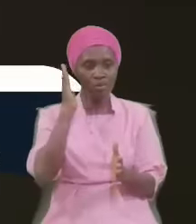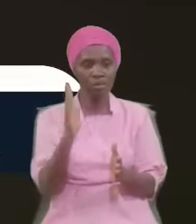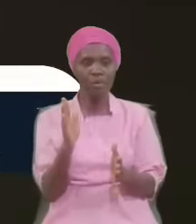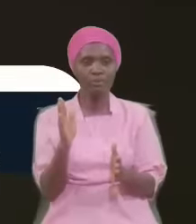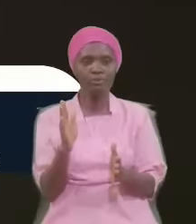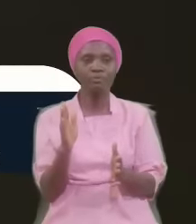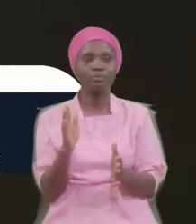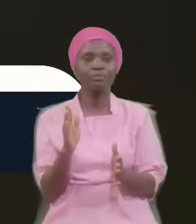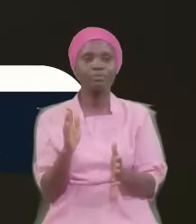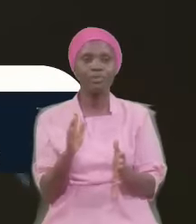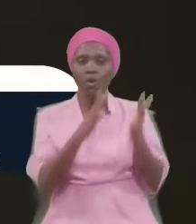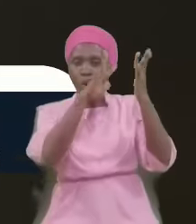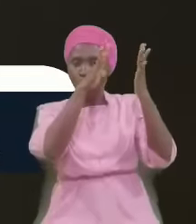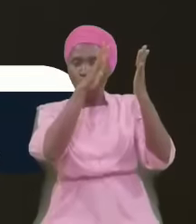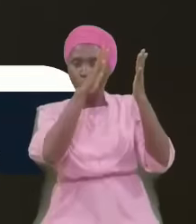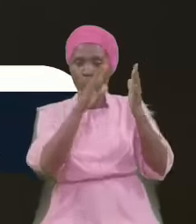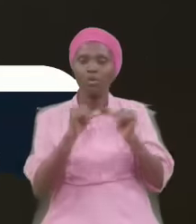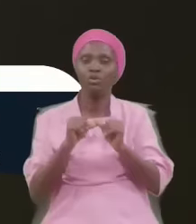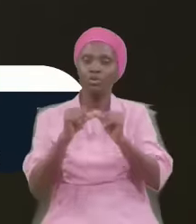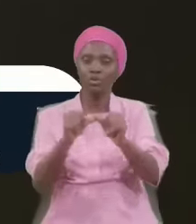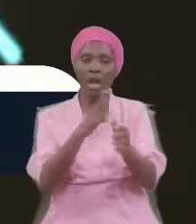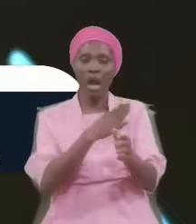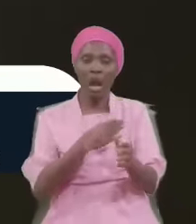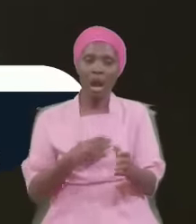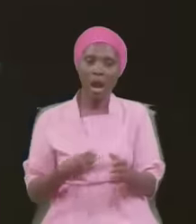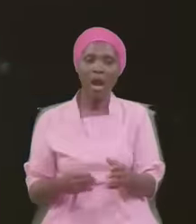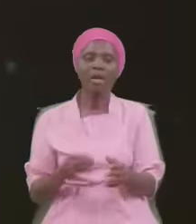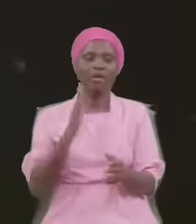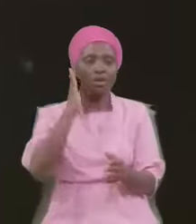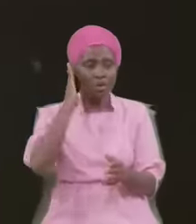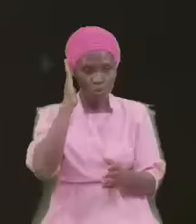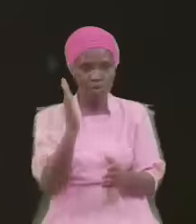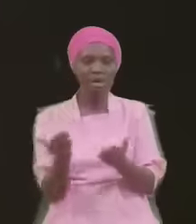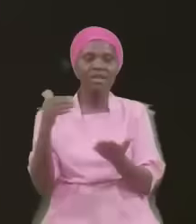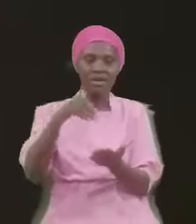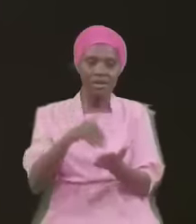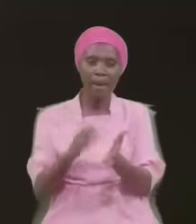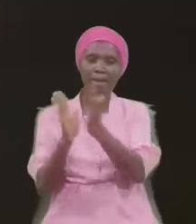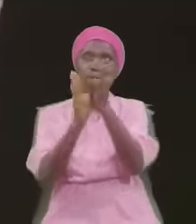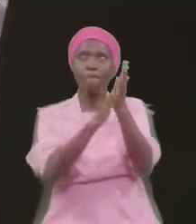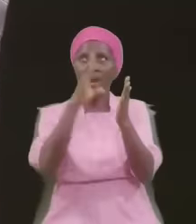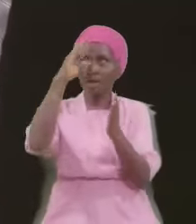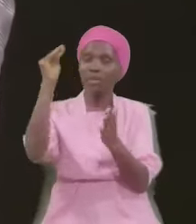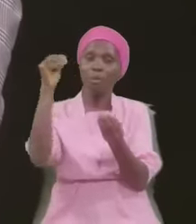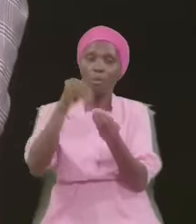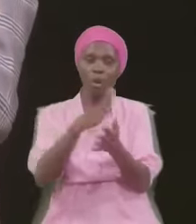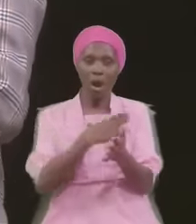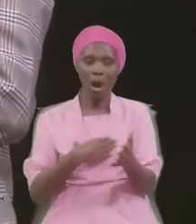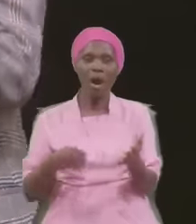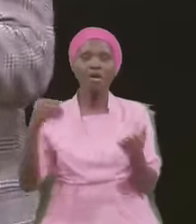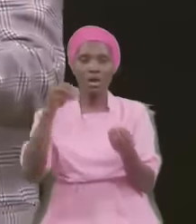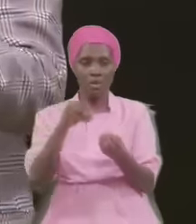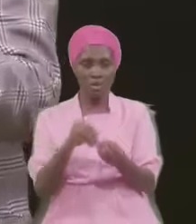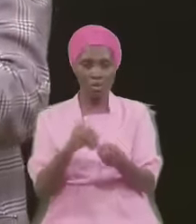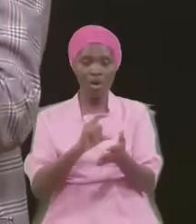will yet praise thee more and more. It tells us in verse 17 there, in